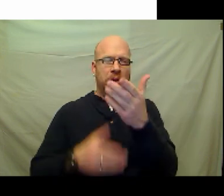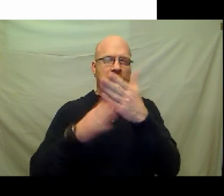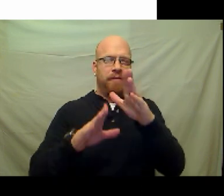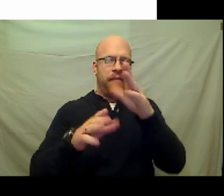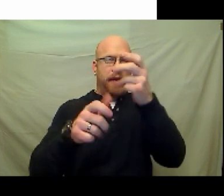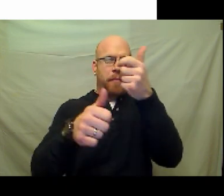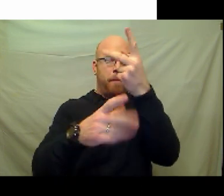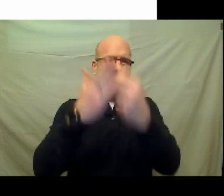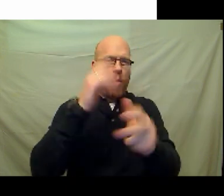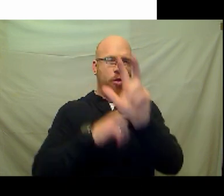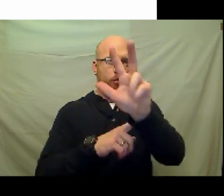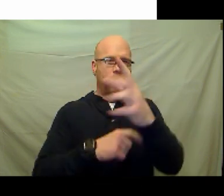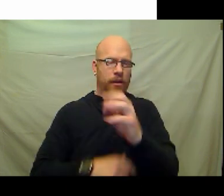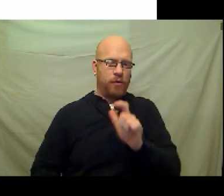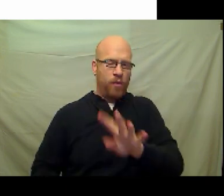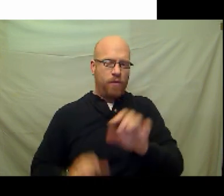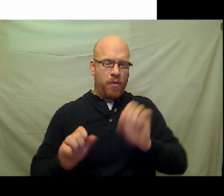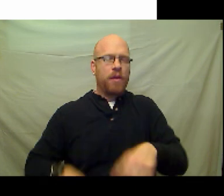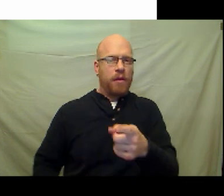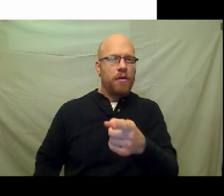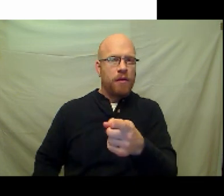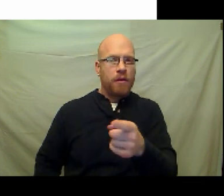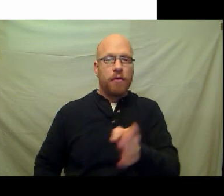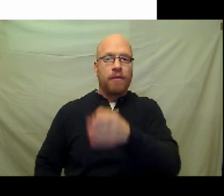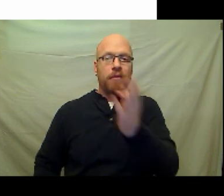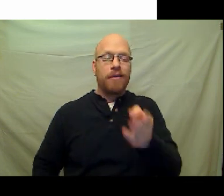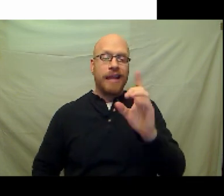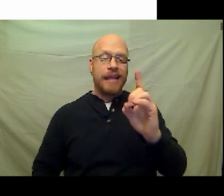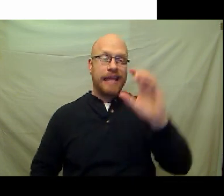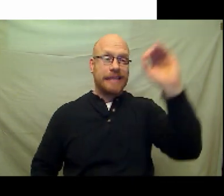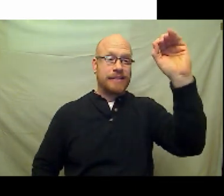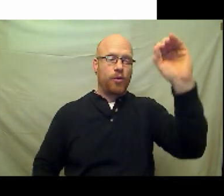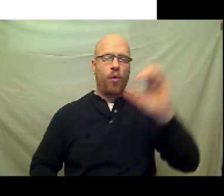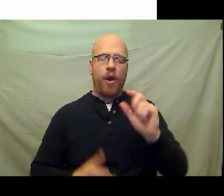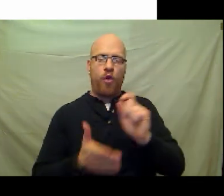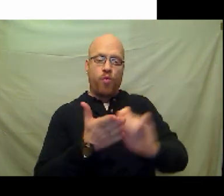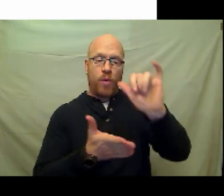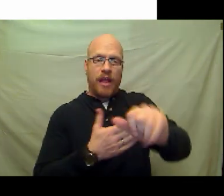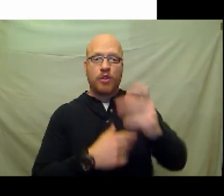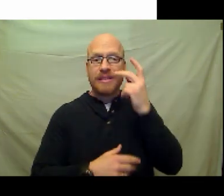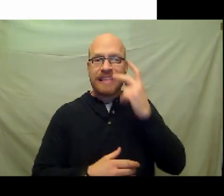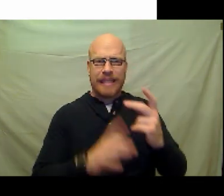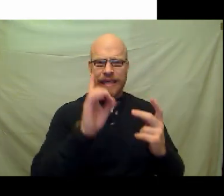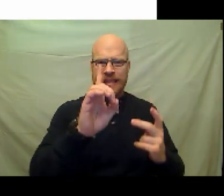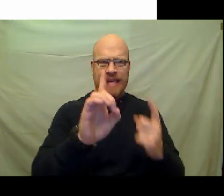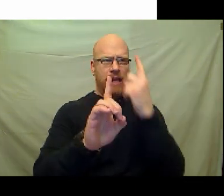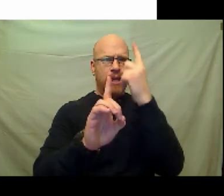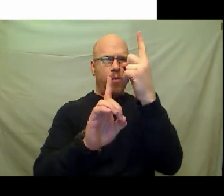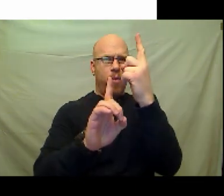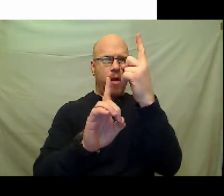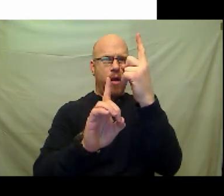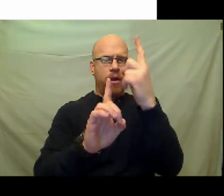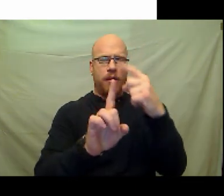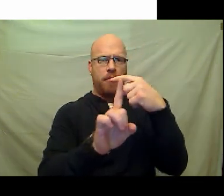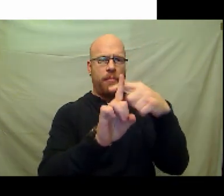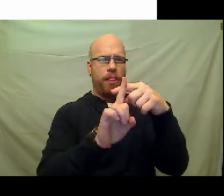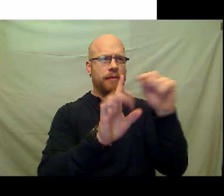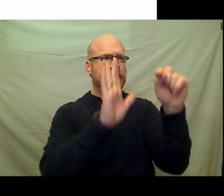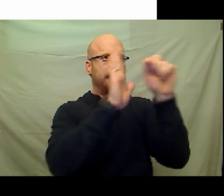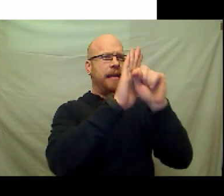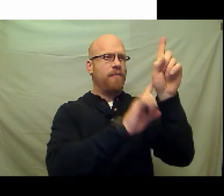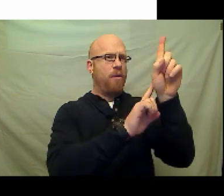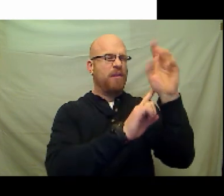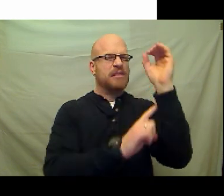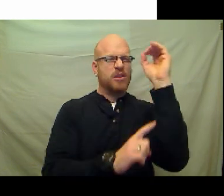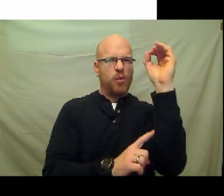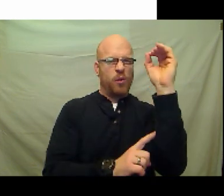Okay, 3 can divide 3, 3 can divide 24. We can simplify it. as well as our last variable,